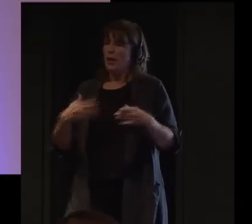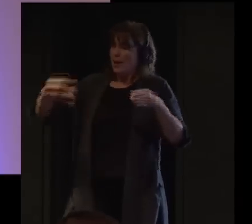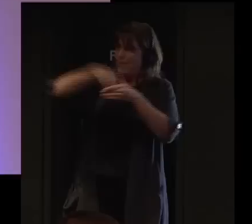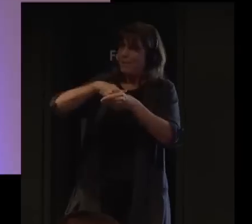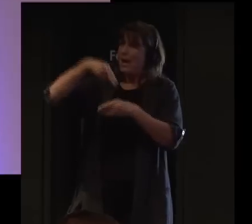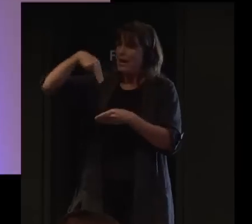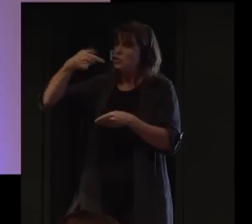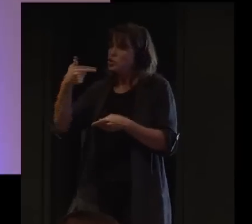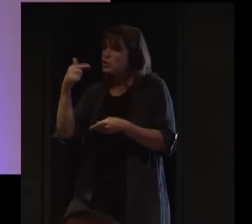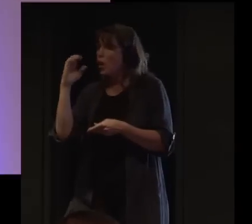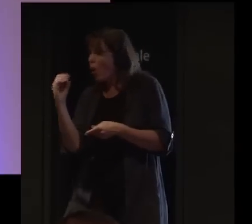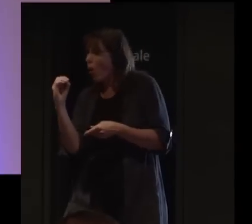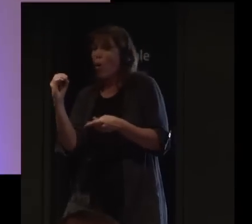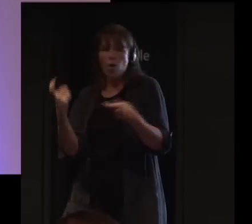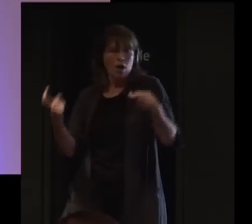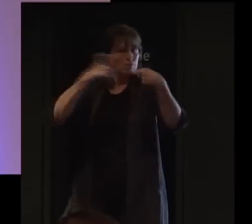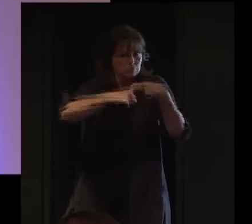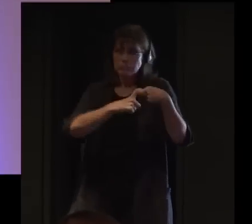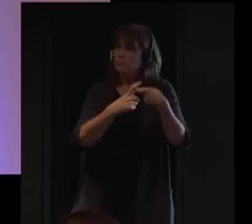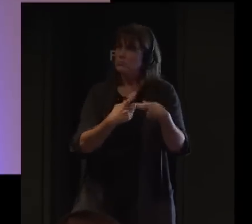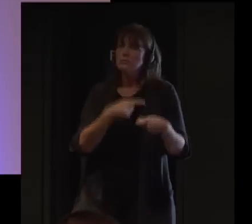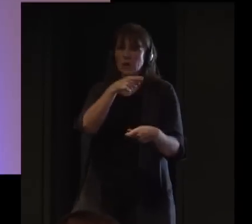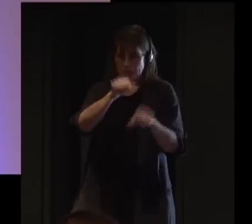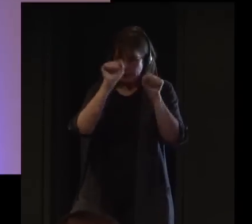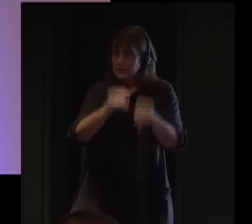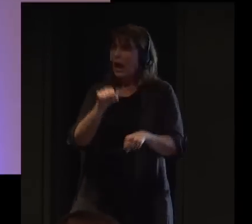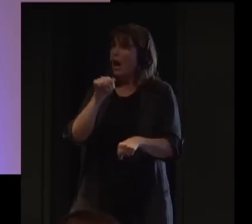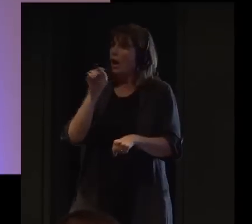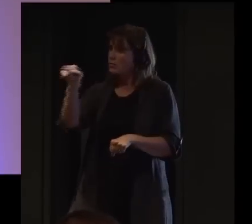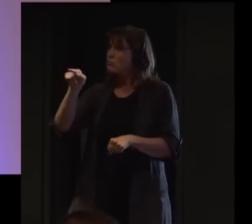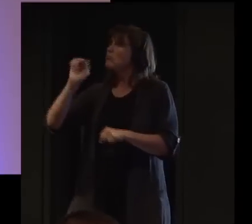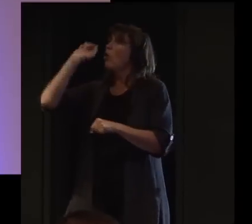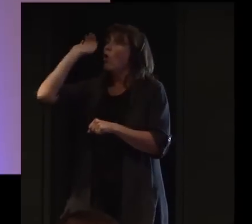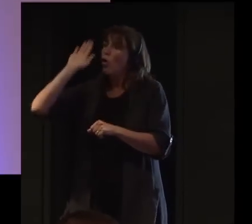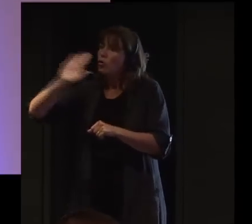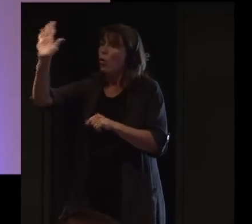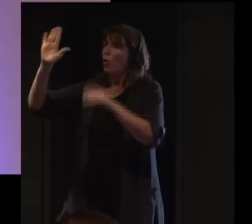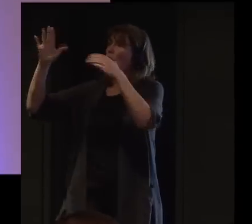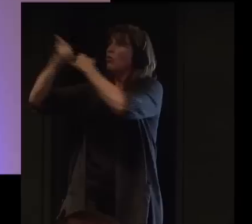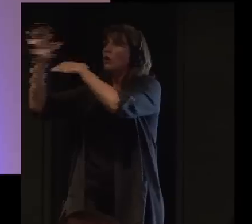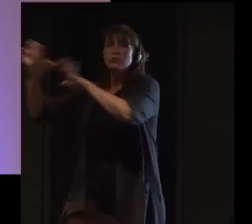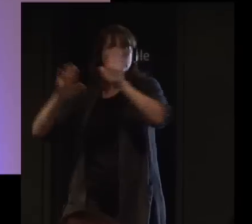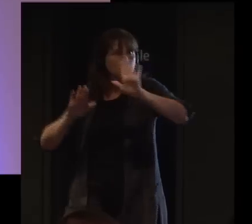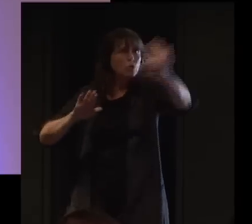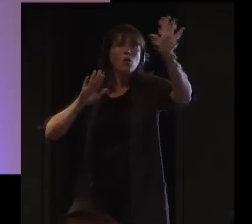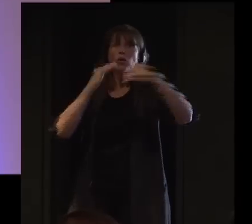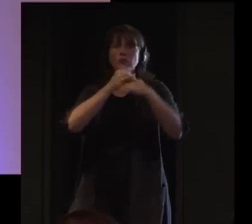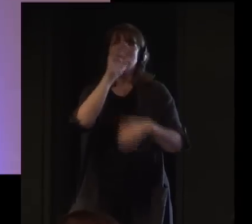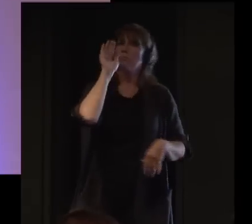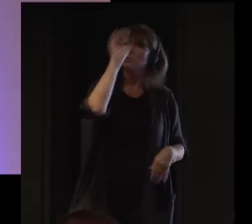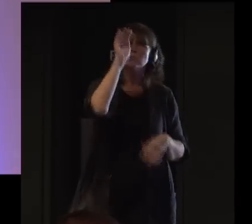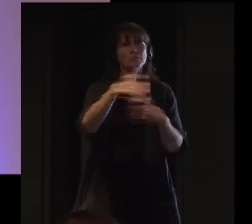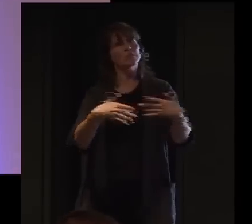of clubs or FAs or whatever, you can go to your state authorities and say, listen, how come